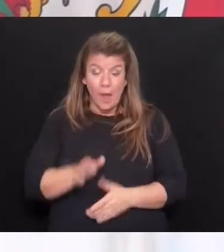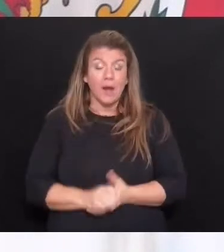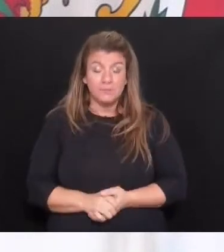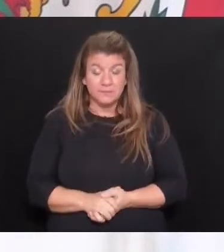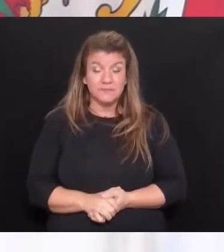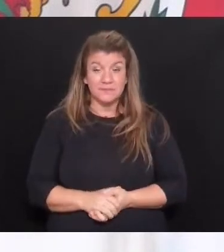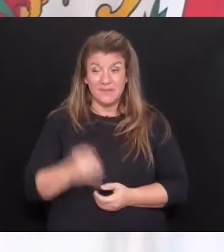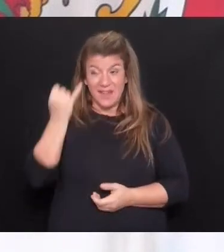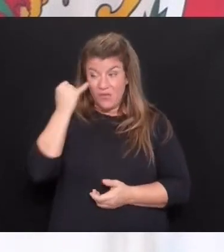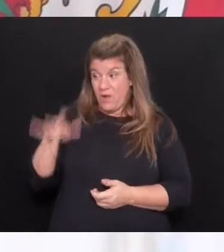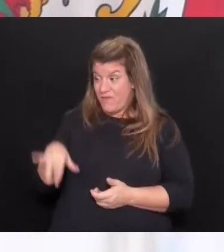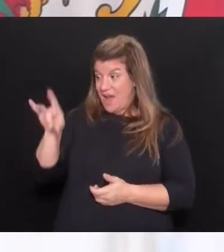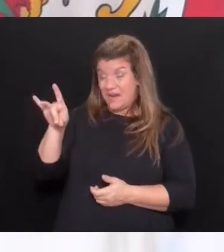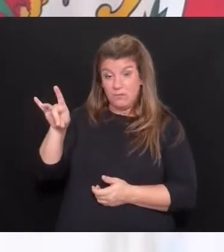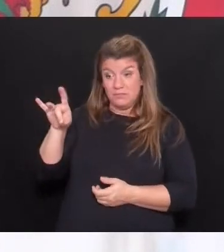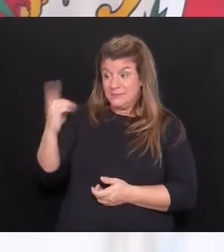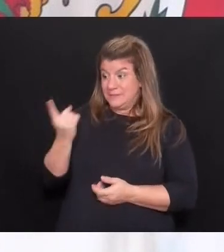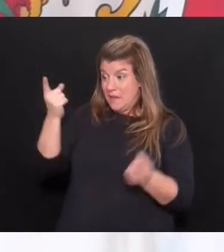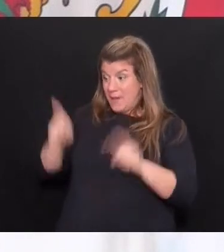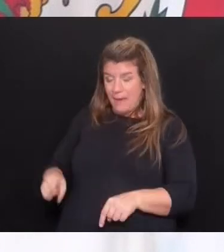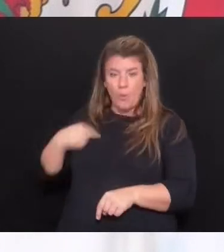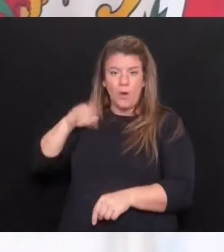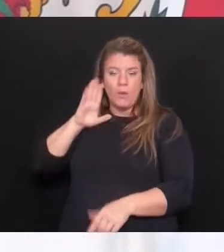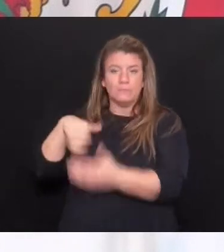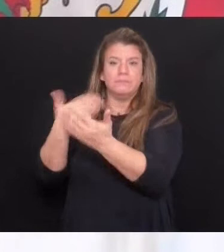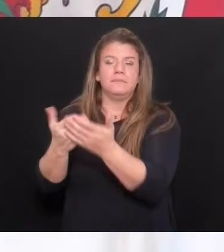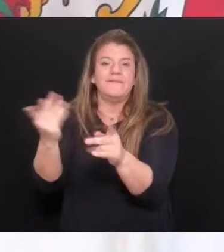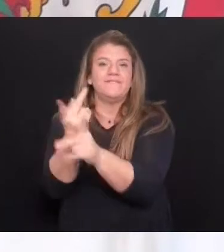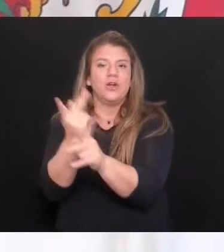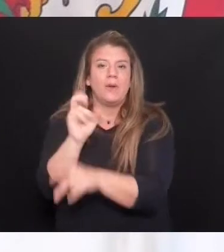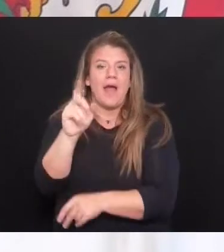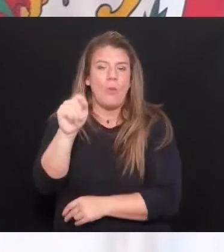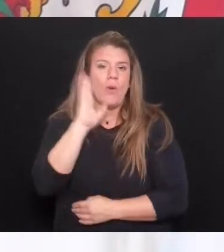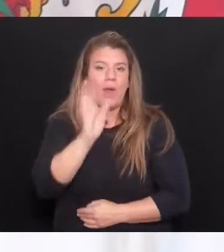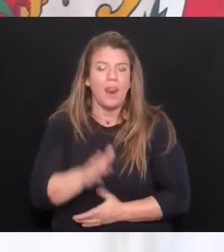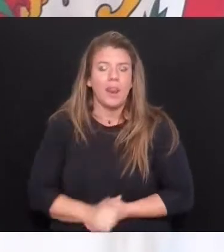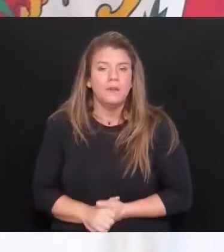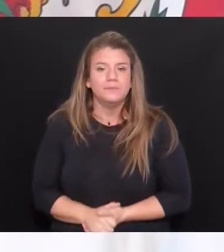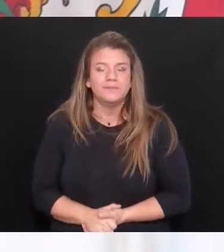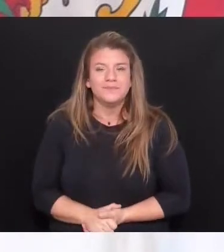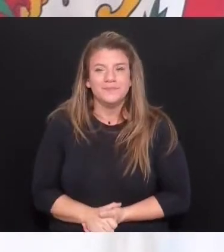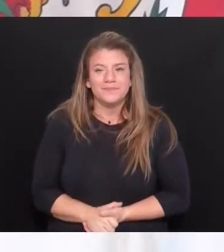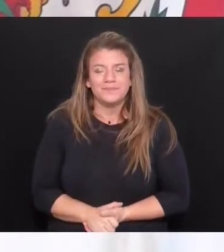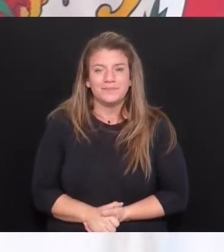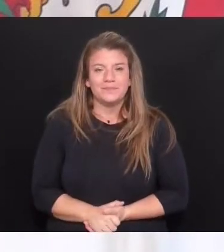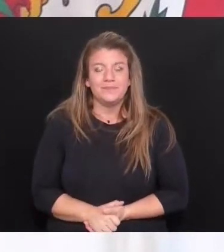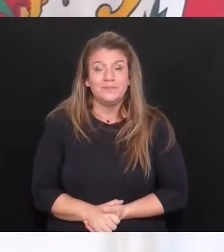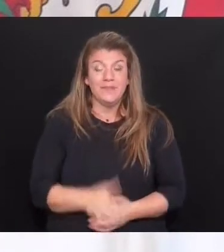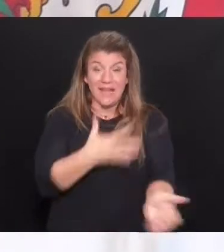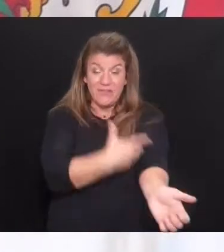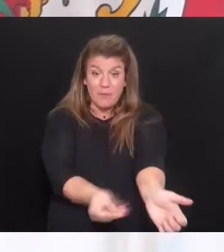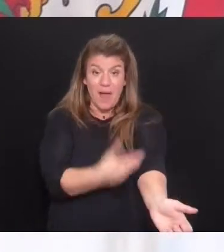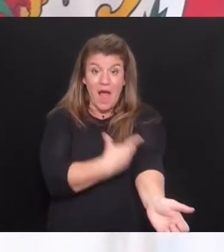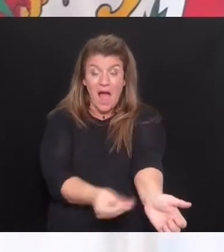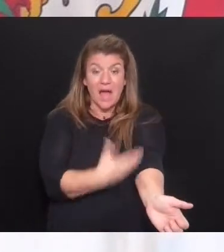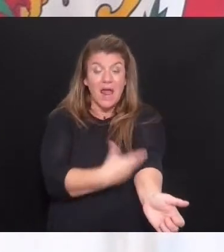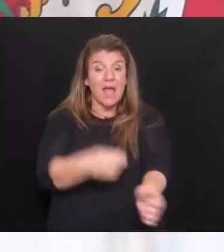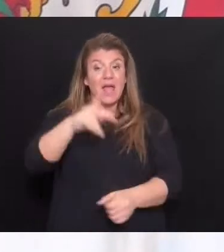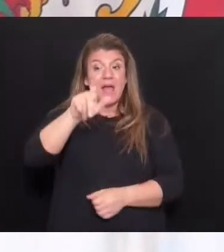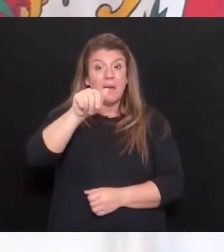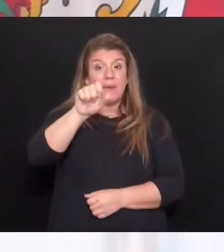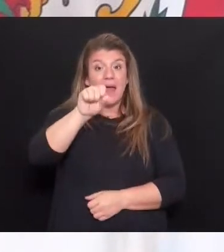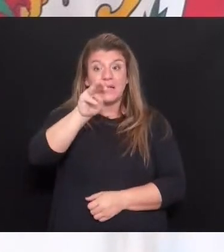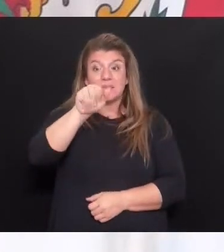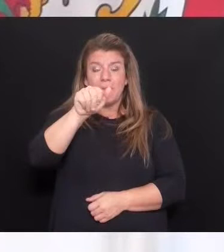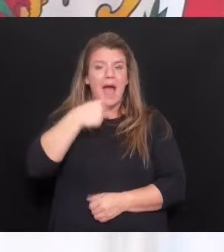we find that, we're going to run to the fire and take care of it. As far as giving blood and plasma and